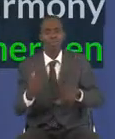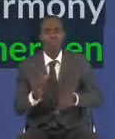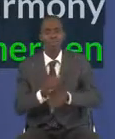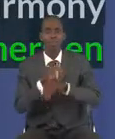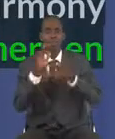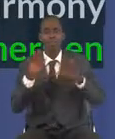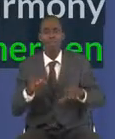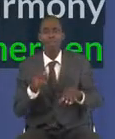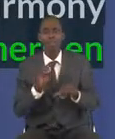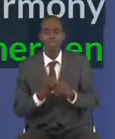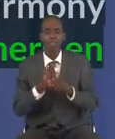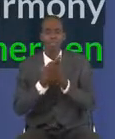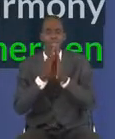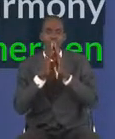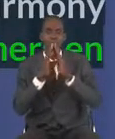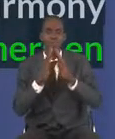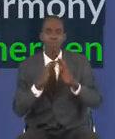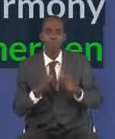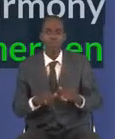harmony.